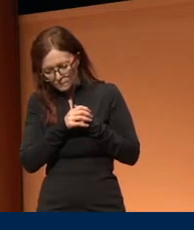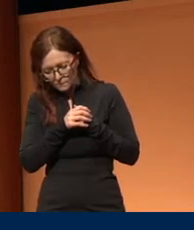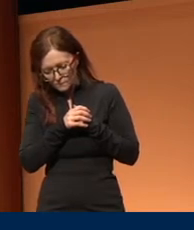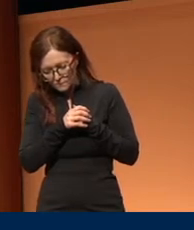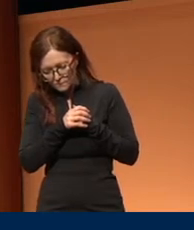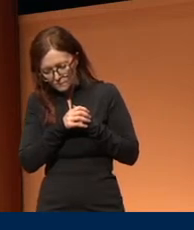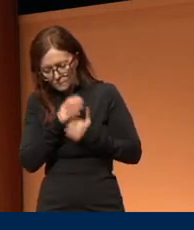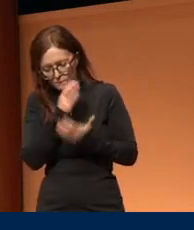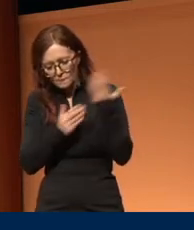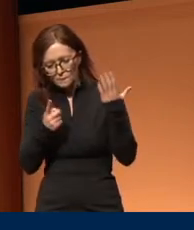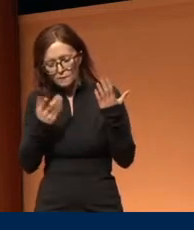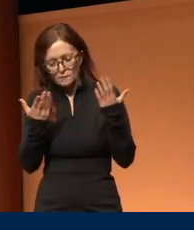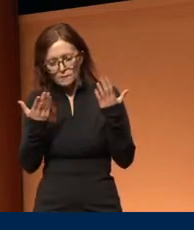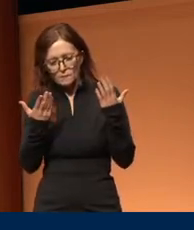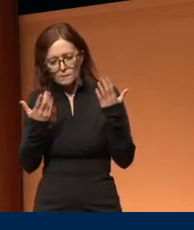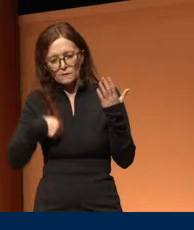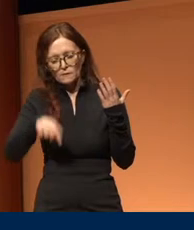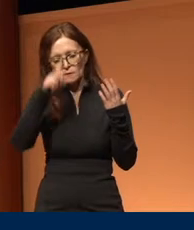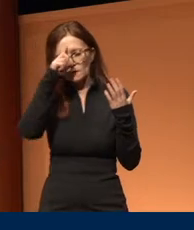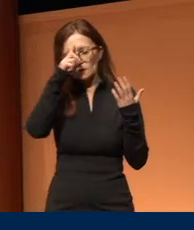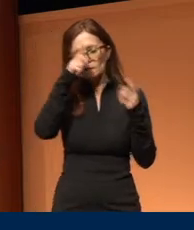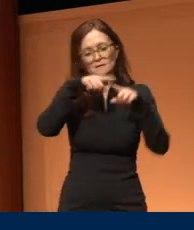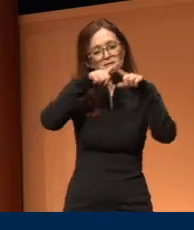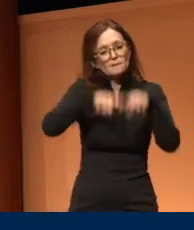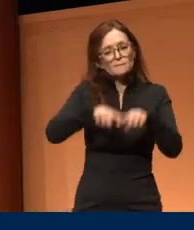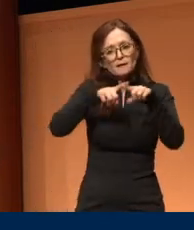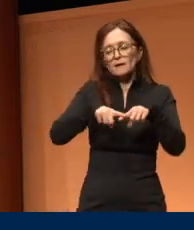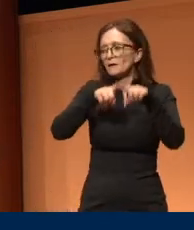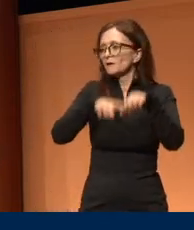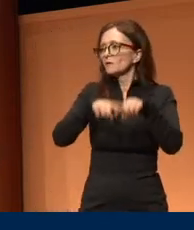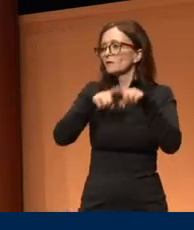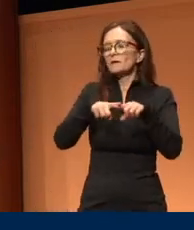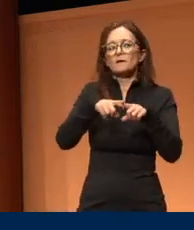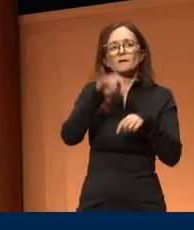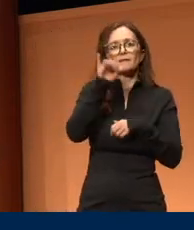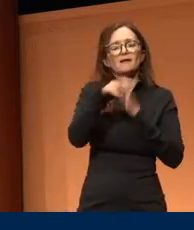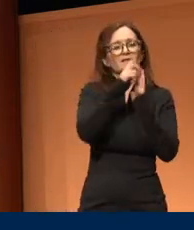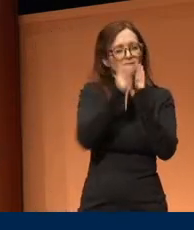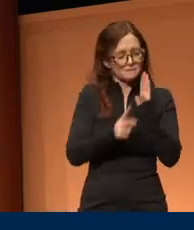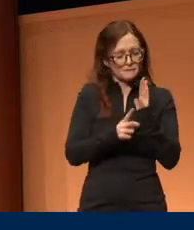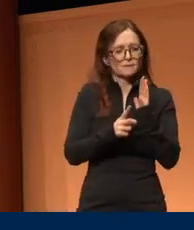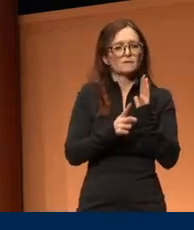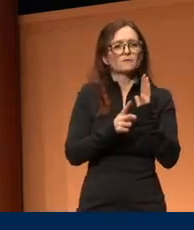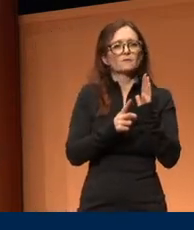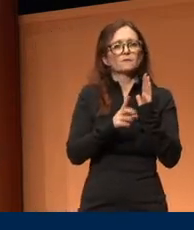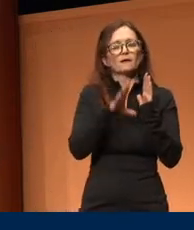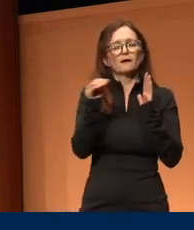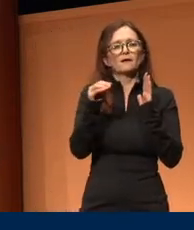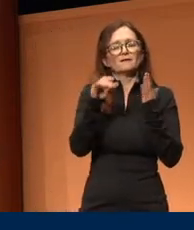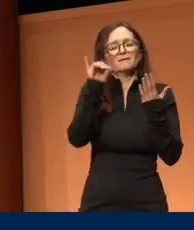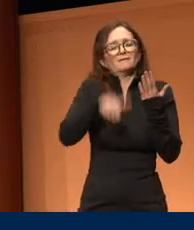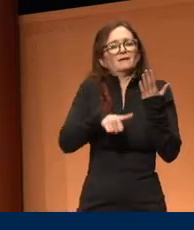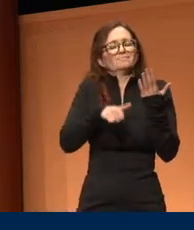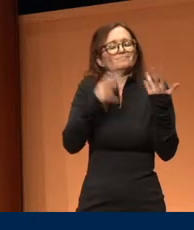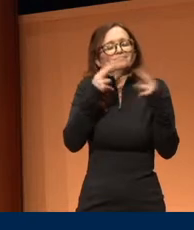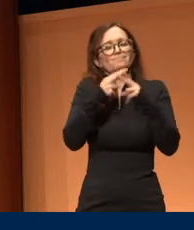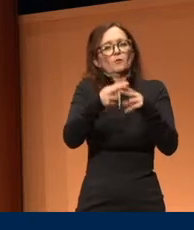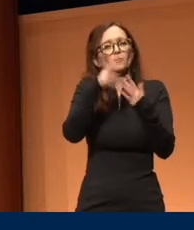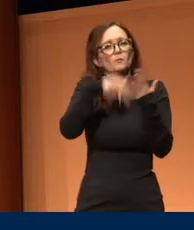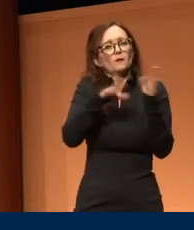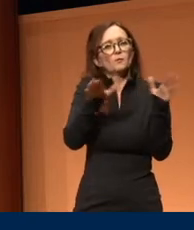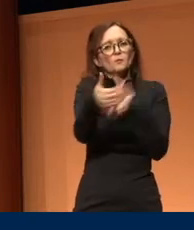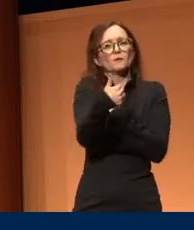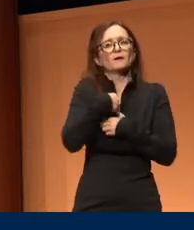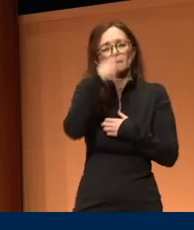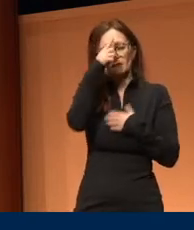some of which have problematic aspects. I think it depends, as I said, on the institutional design and also who you bring in the room. So for example, I keep